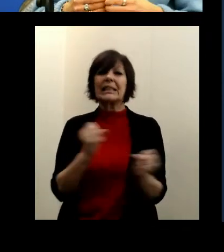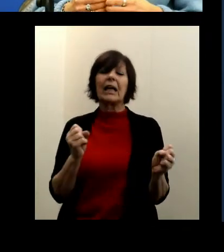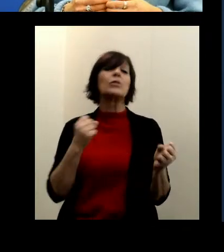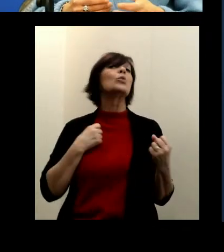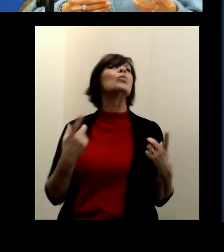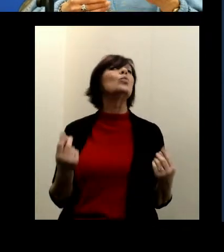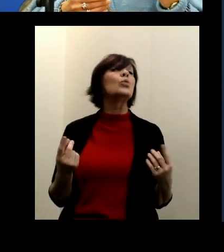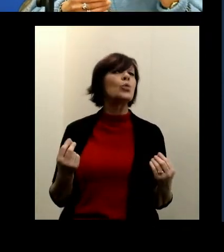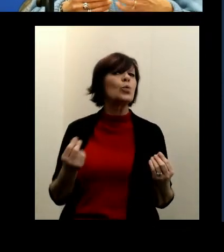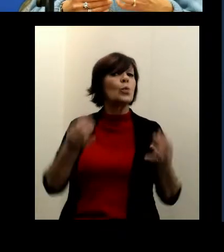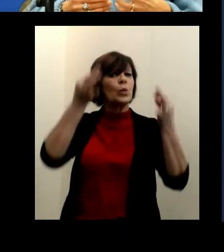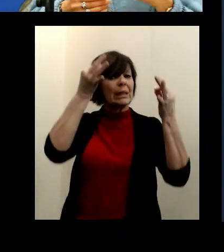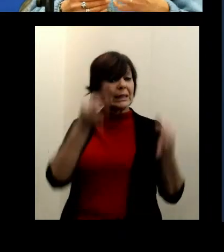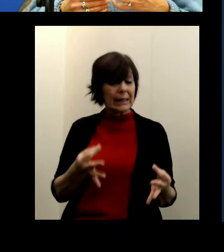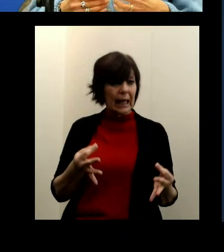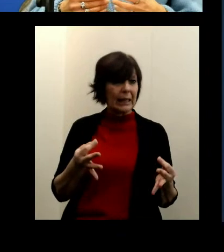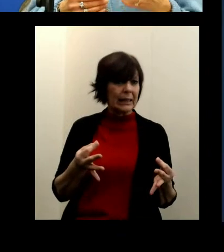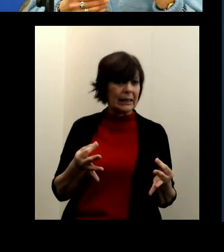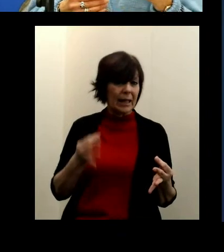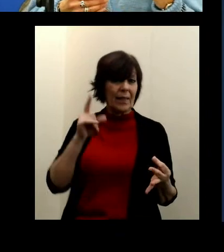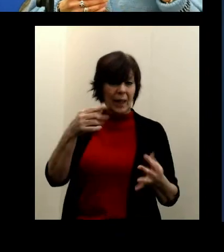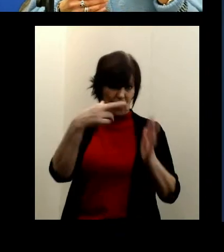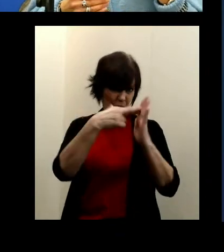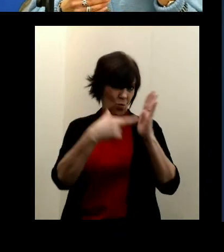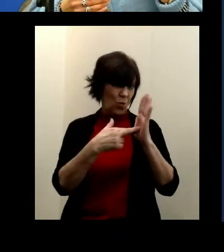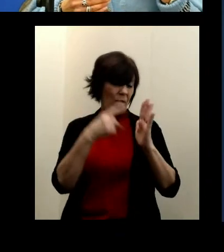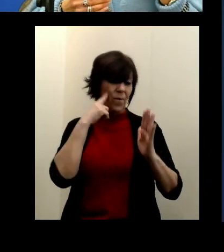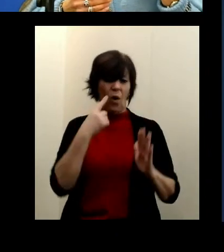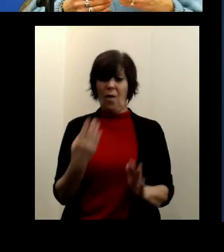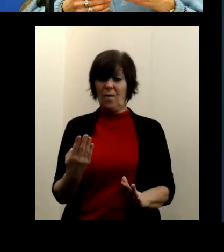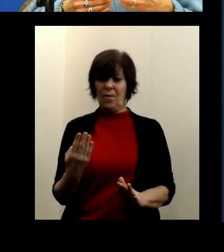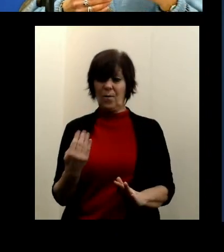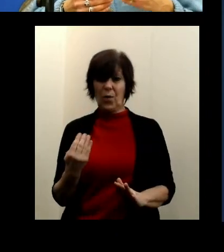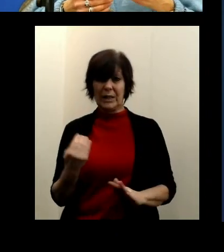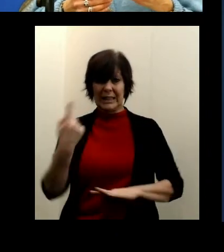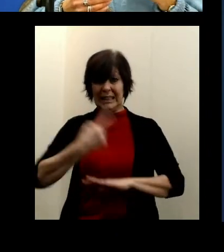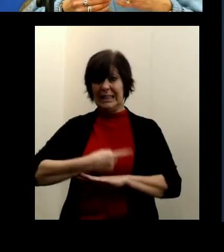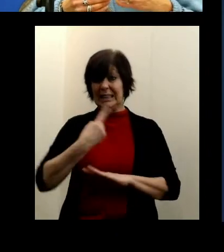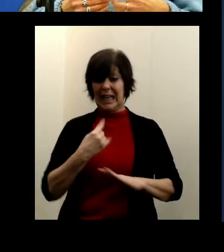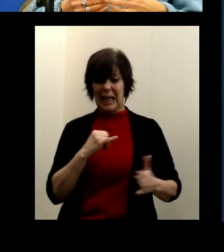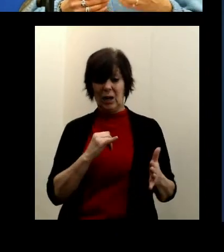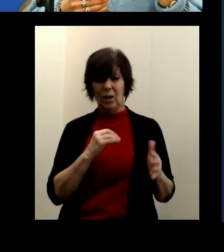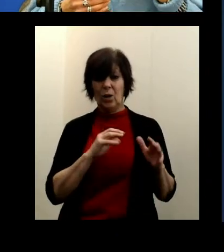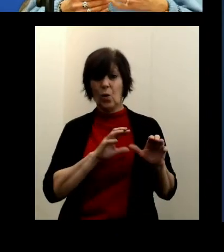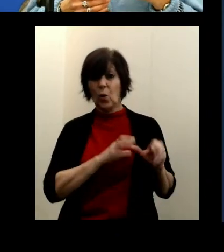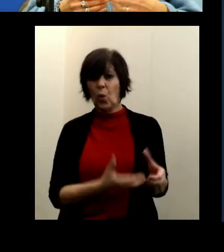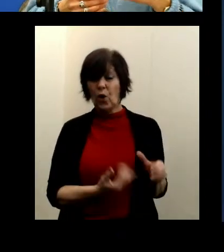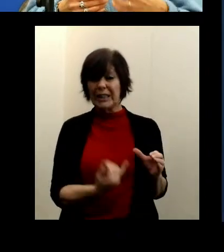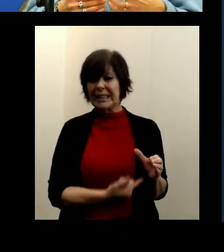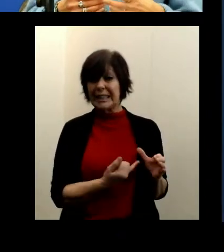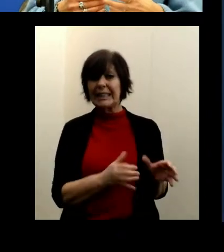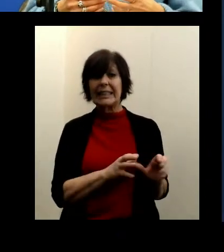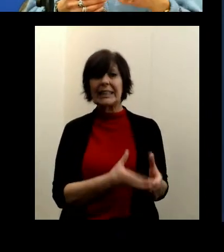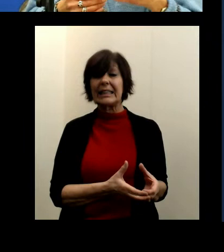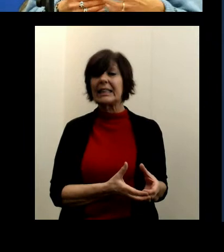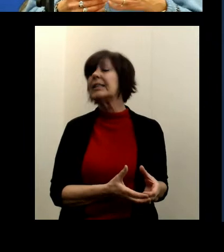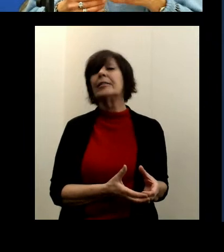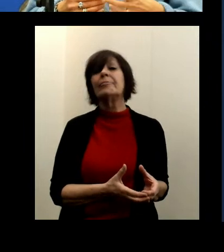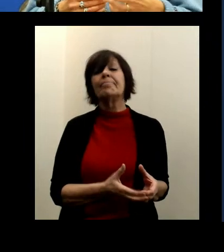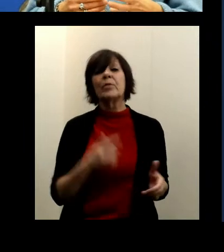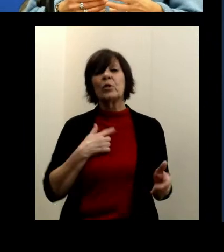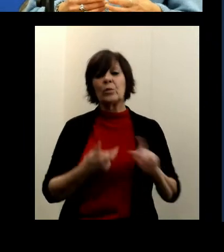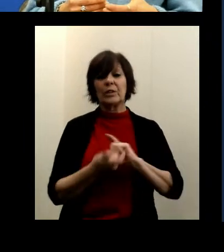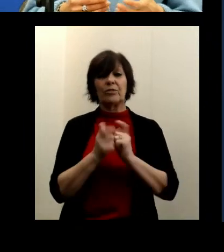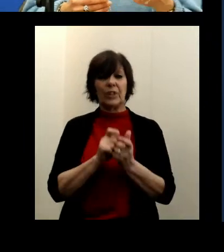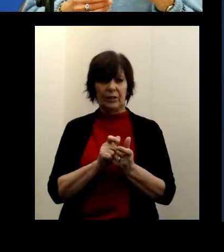did is we eliminated the rule for people having to be in quarantine if they were in the same class for 60